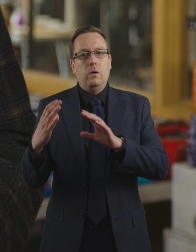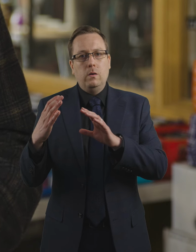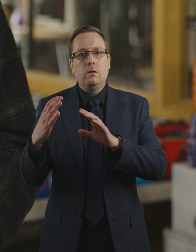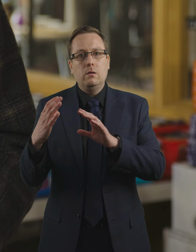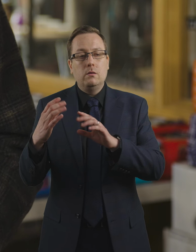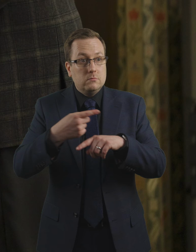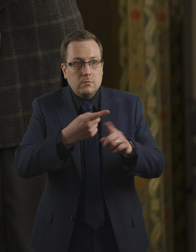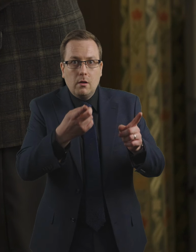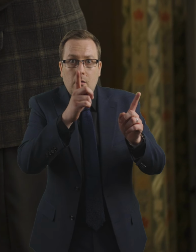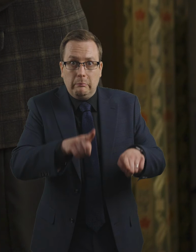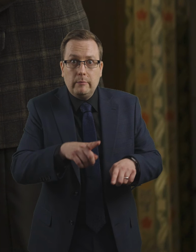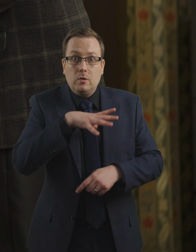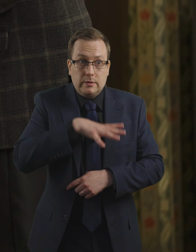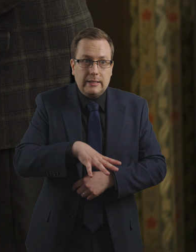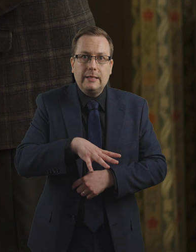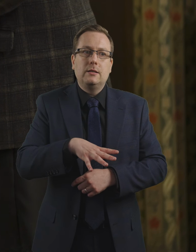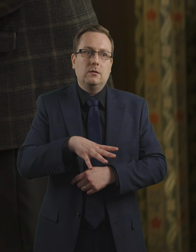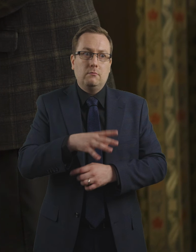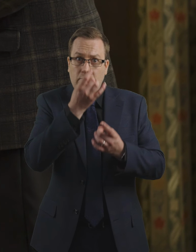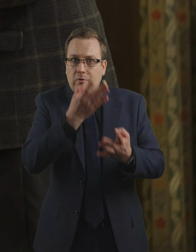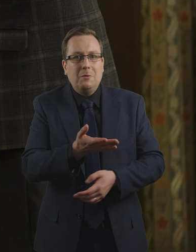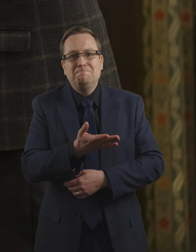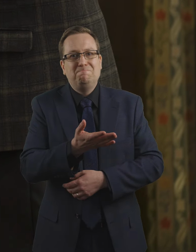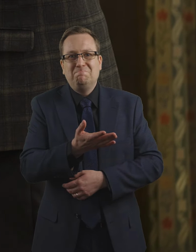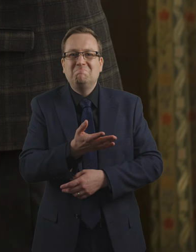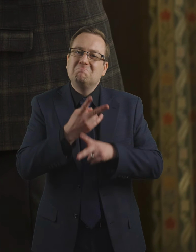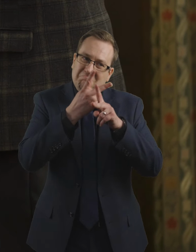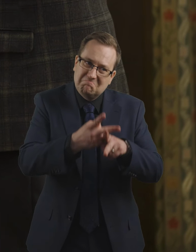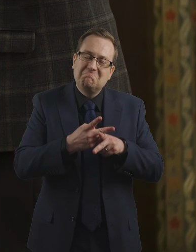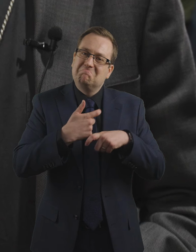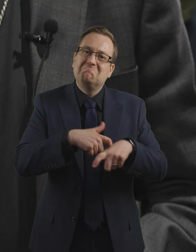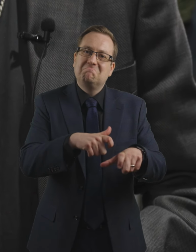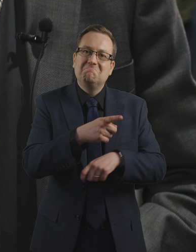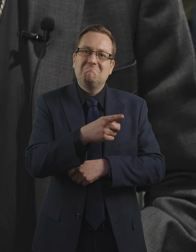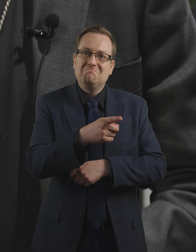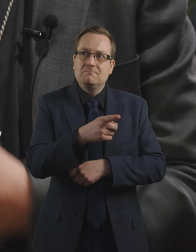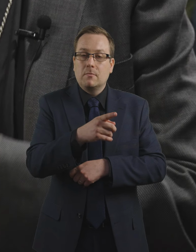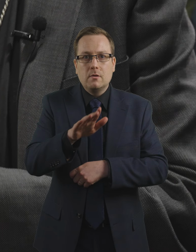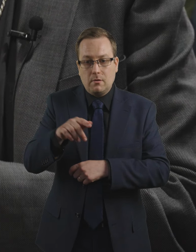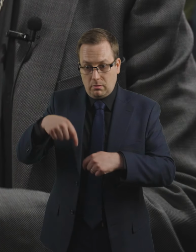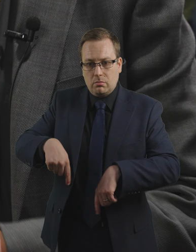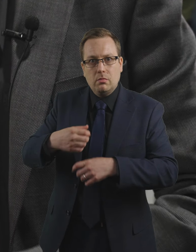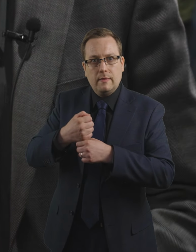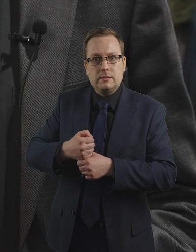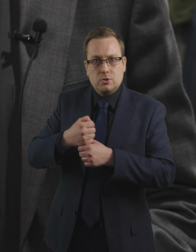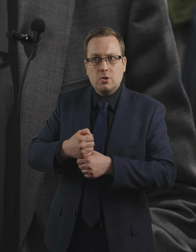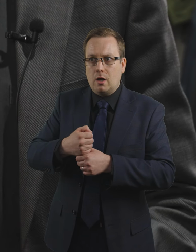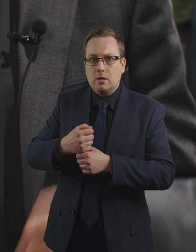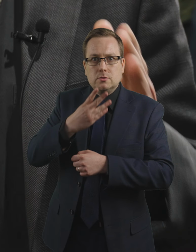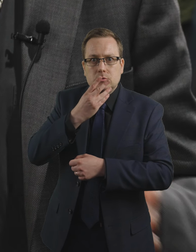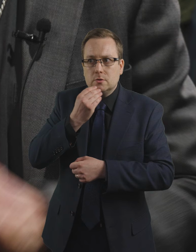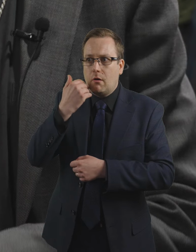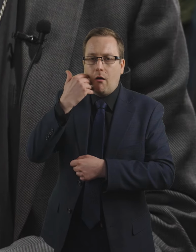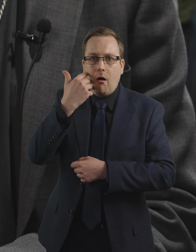that the people in need will be looked after and won't be forgotten. And this church is in